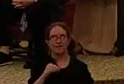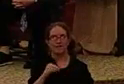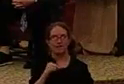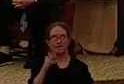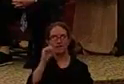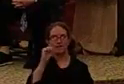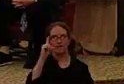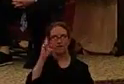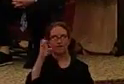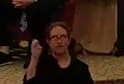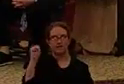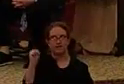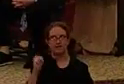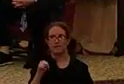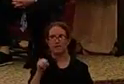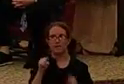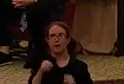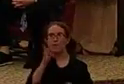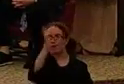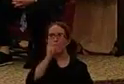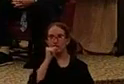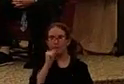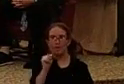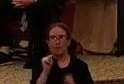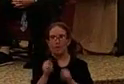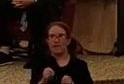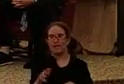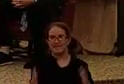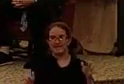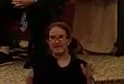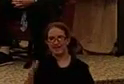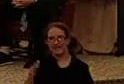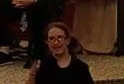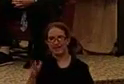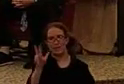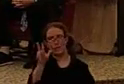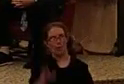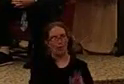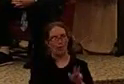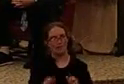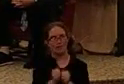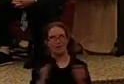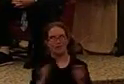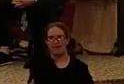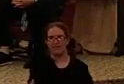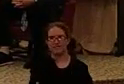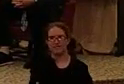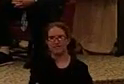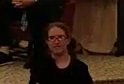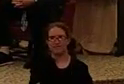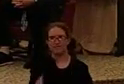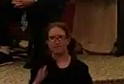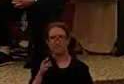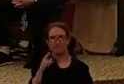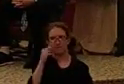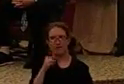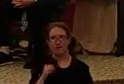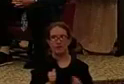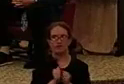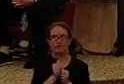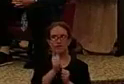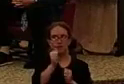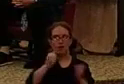Chaldees. And he went where God told him to go. And he kind of wandered aimlessly for a little while. But he was following